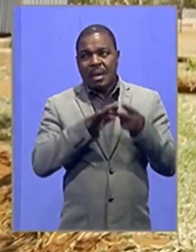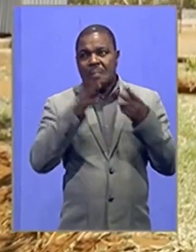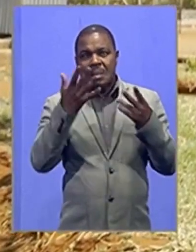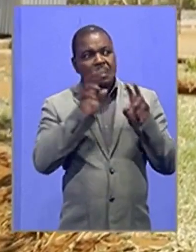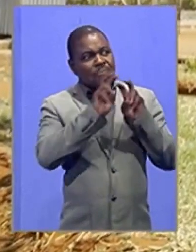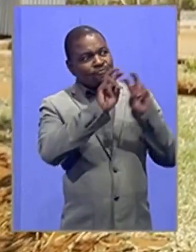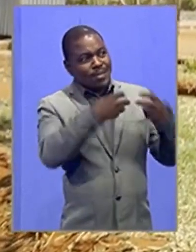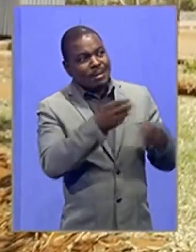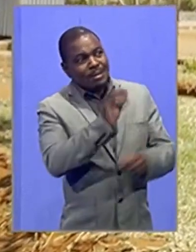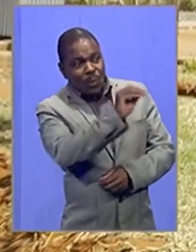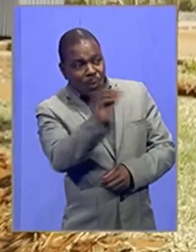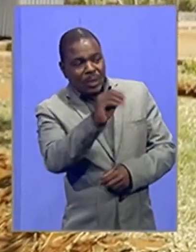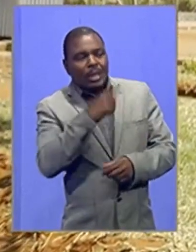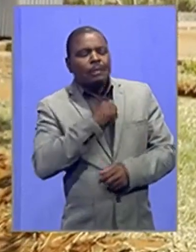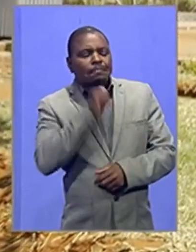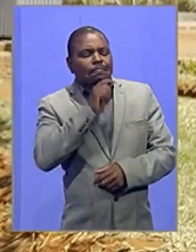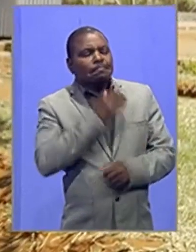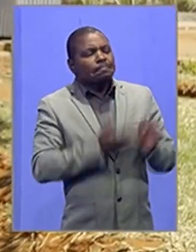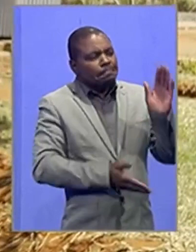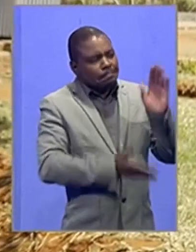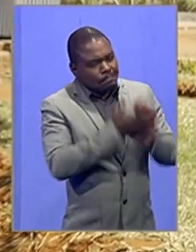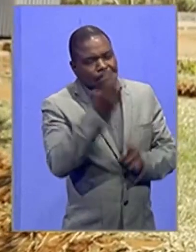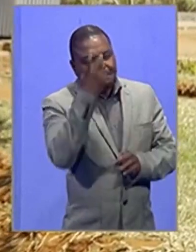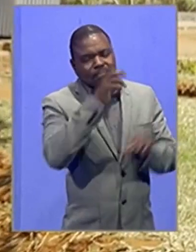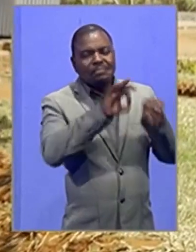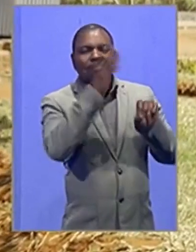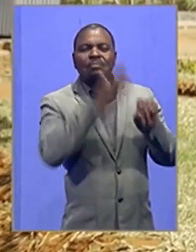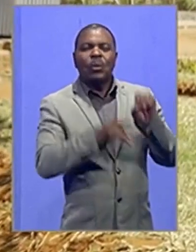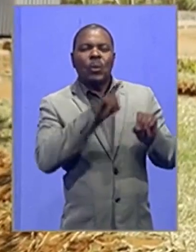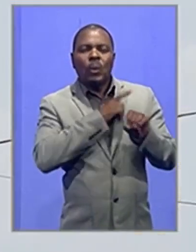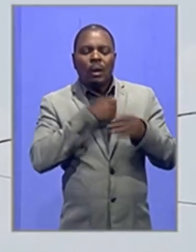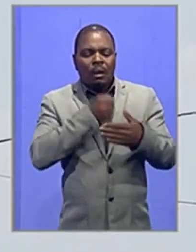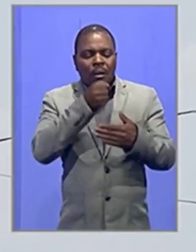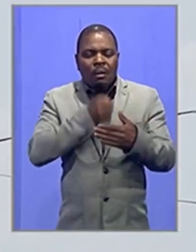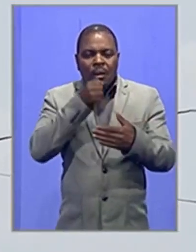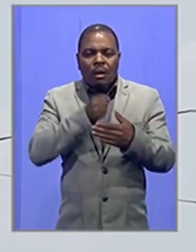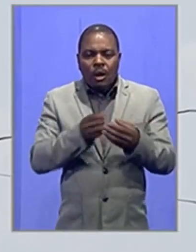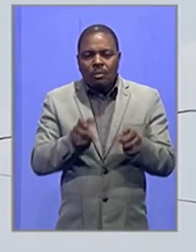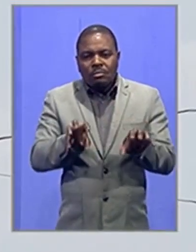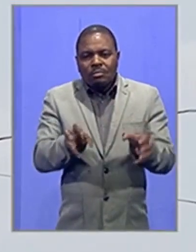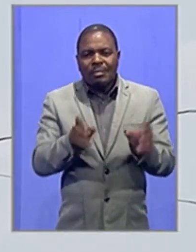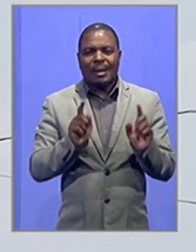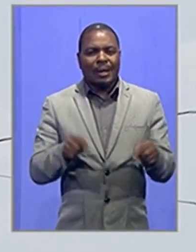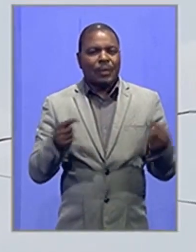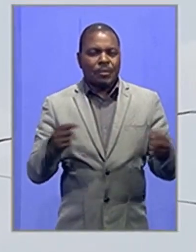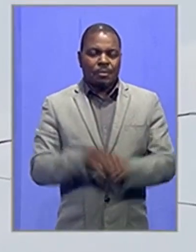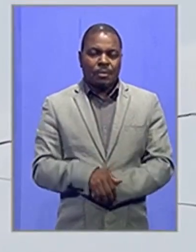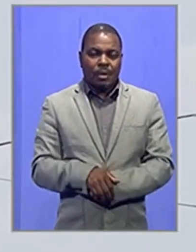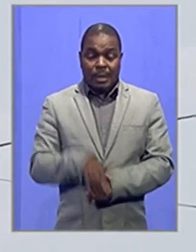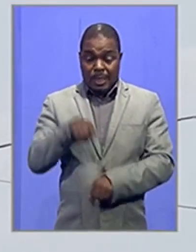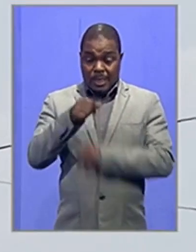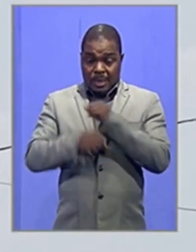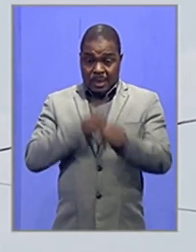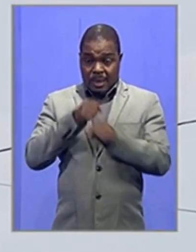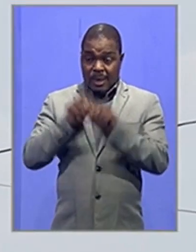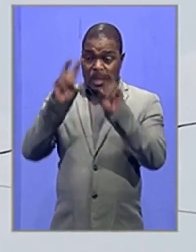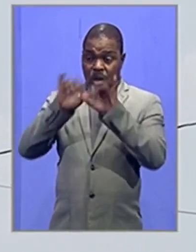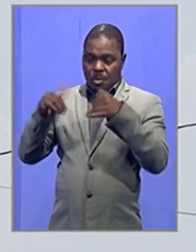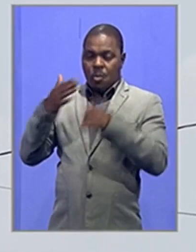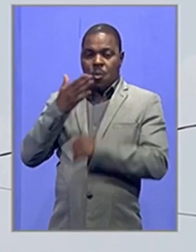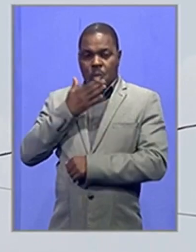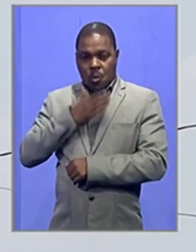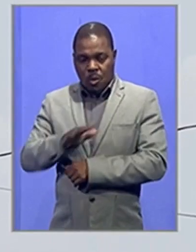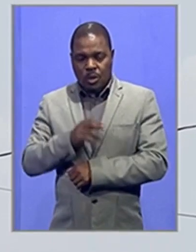ba ka mo sethoge re no gapeletša go ya ka gobane re palela go go apea ka ditofo lenyaga Eskom e be e nyaka go oketša motlakase ka diperesente